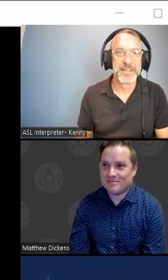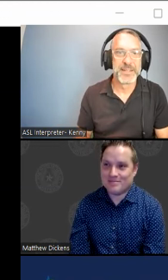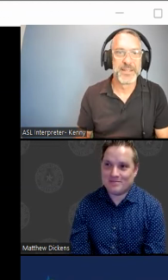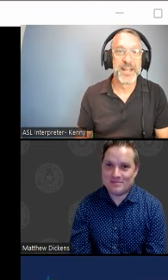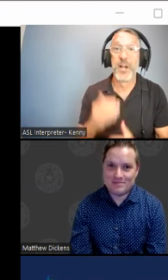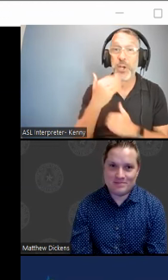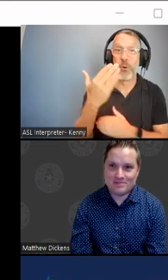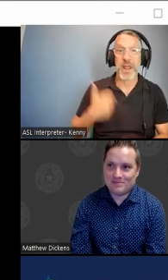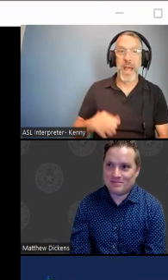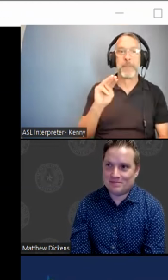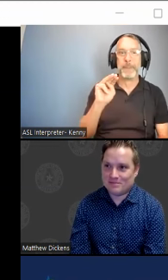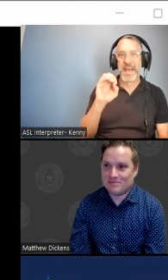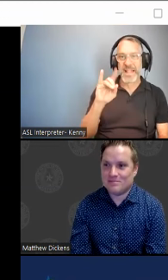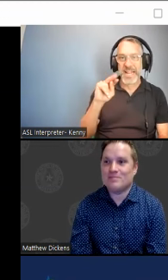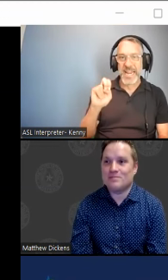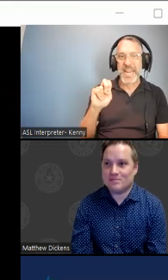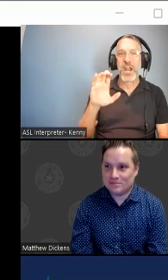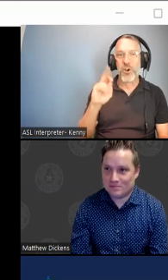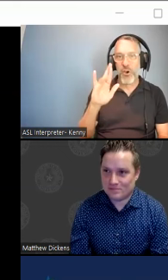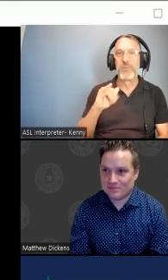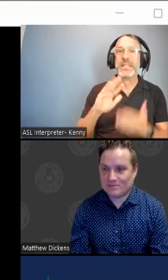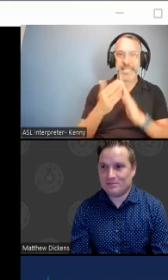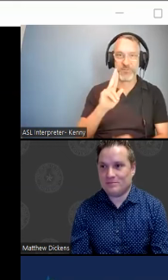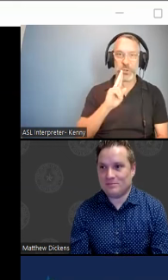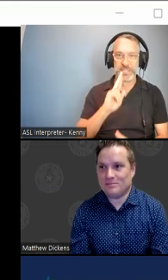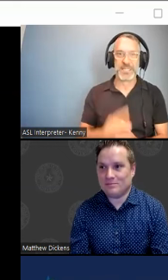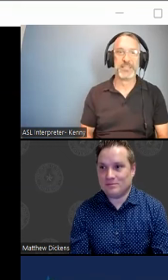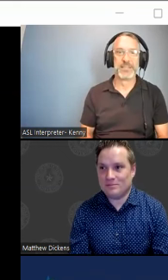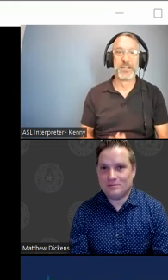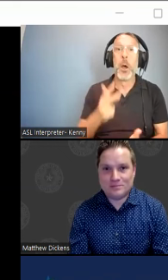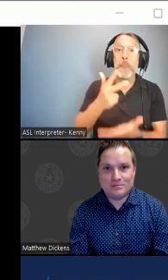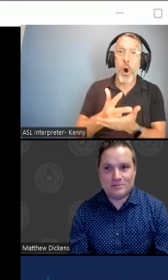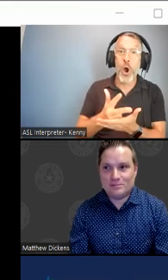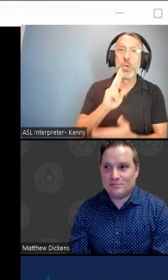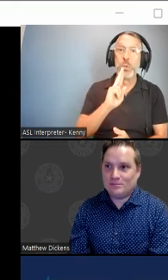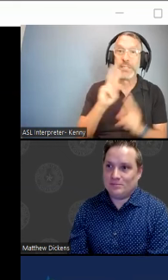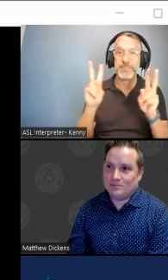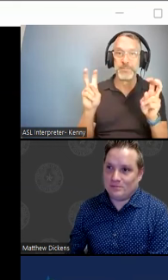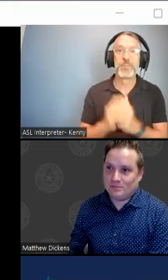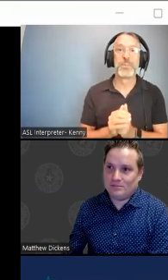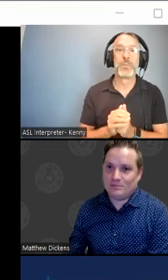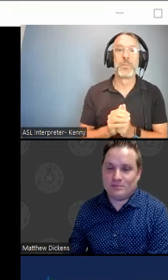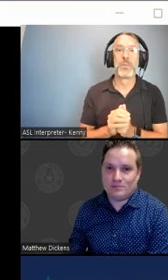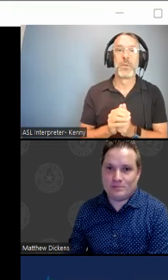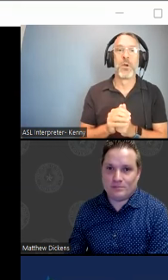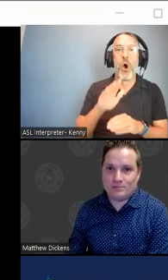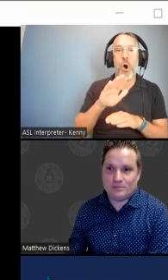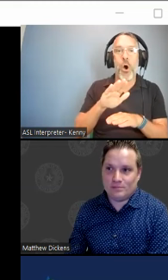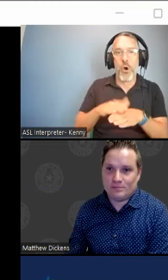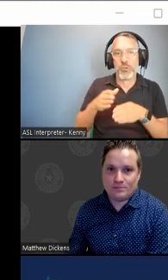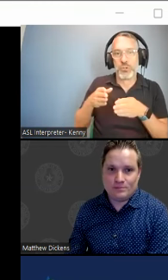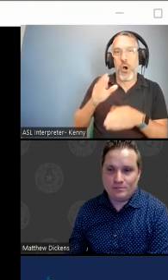Good morning. I'm Melanie Curry. I'm with the City of Houston, Park Houston. We are the on-street parking